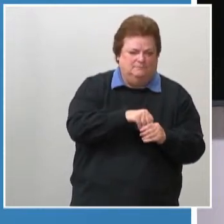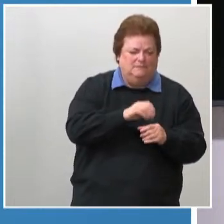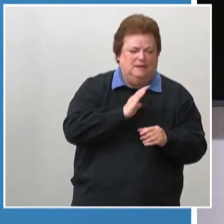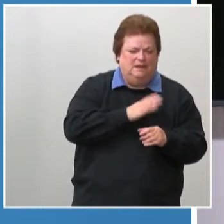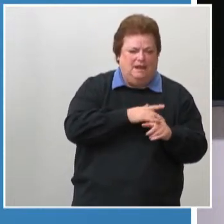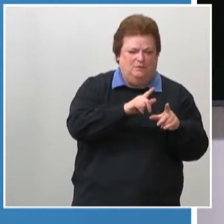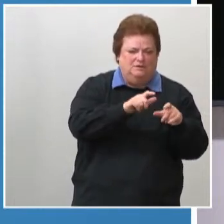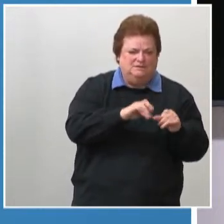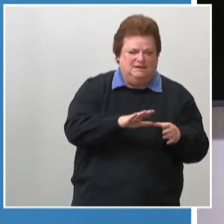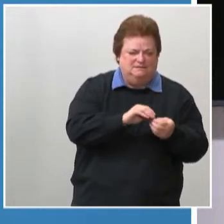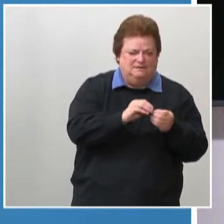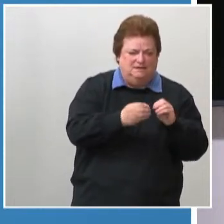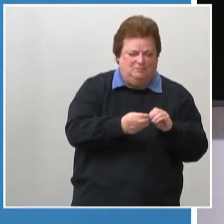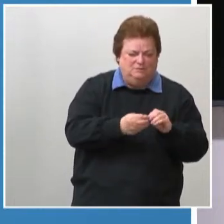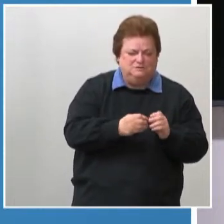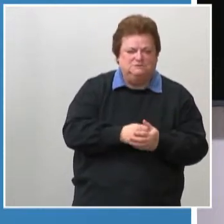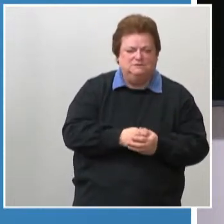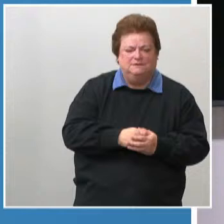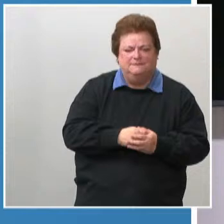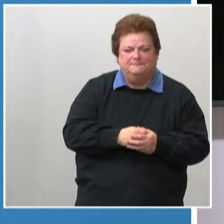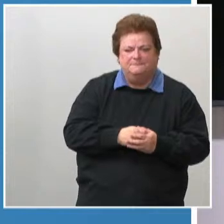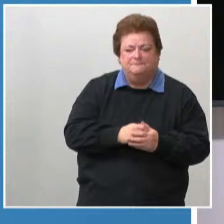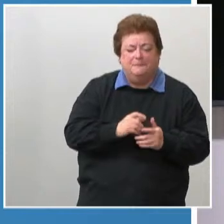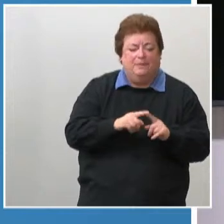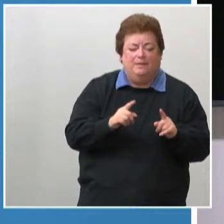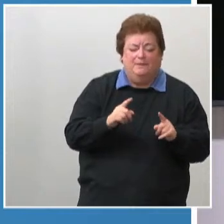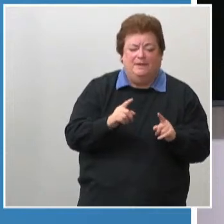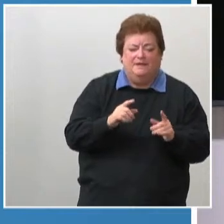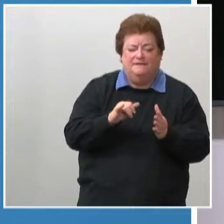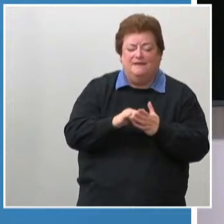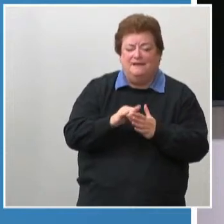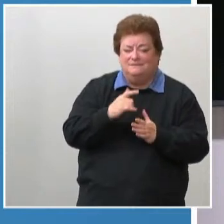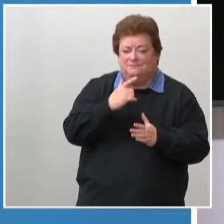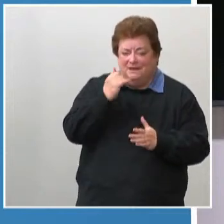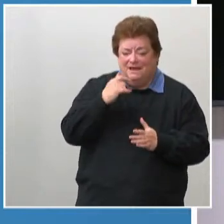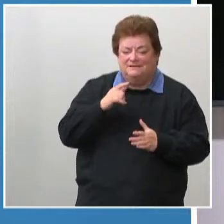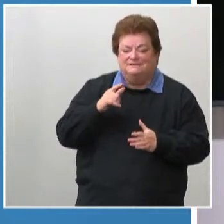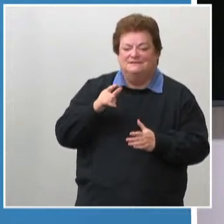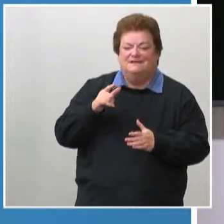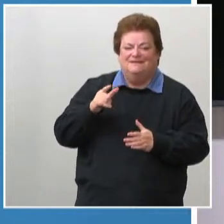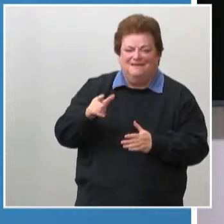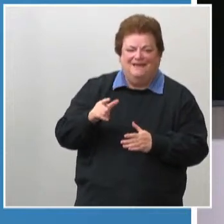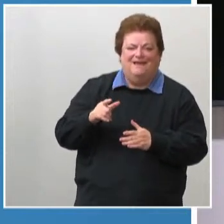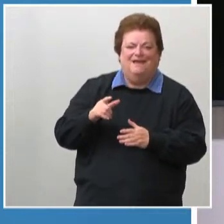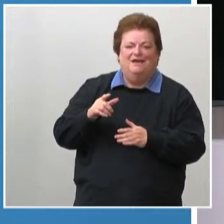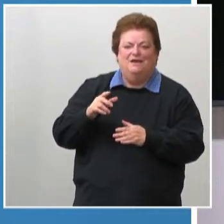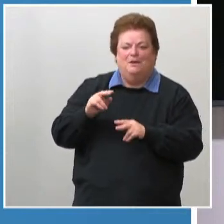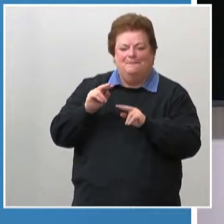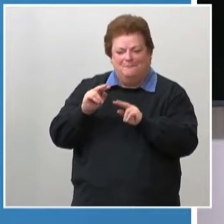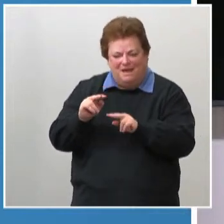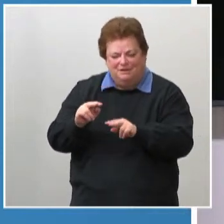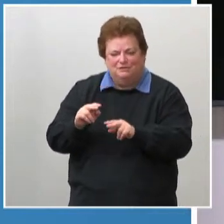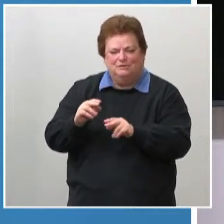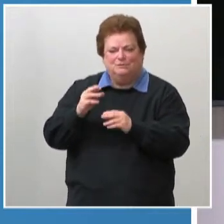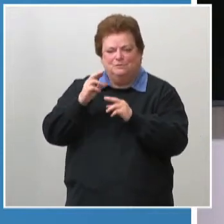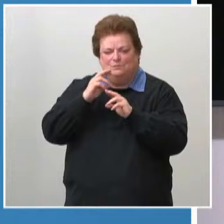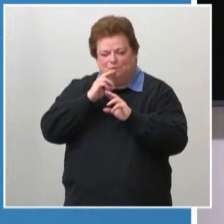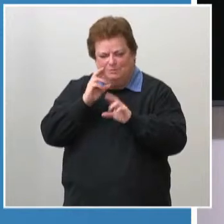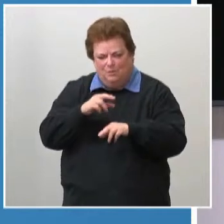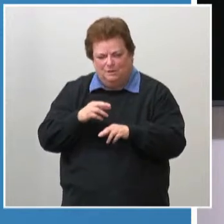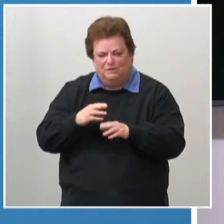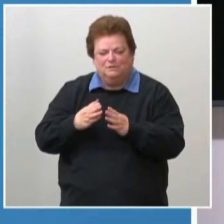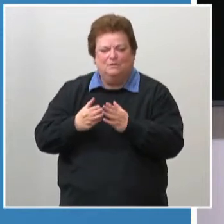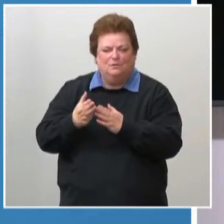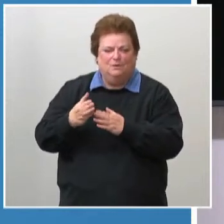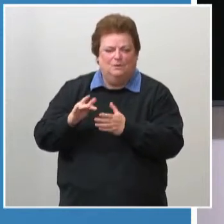testing data. But that's because of the way they're recorded and monitored and the data is